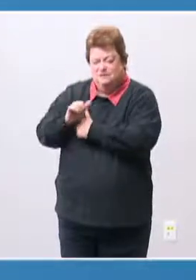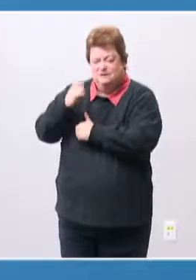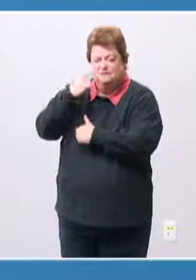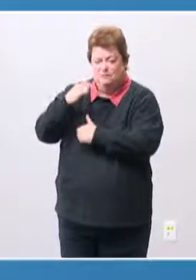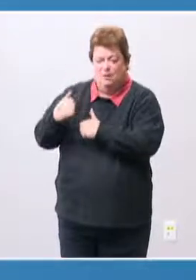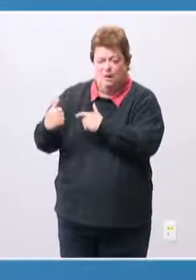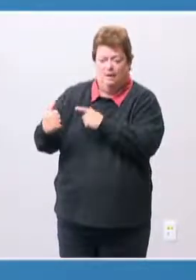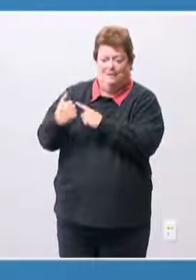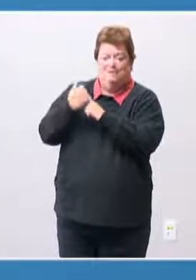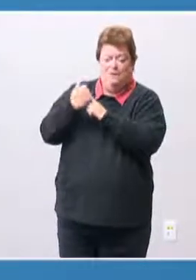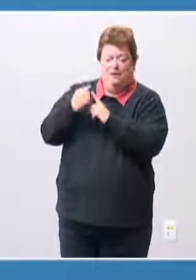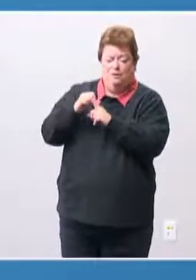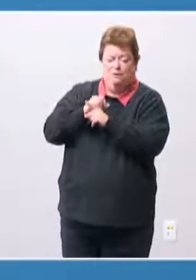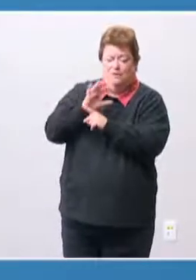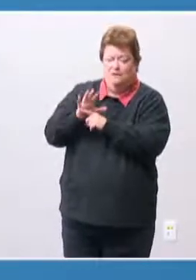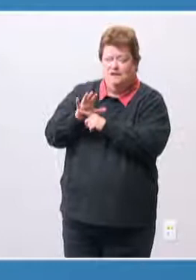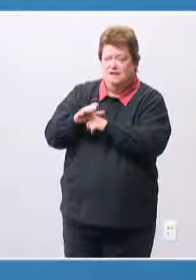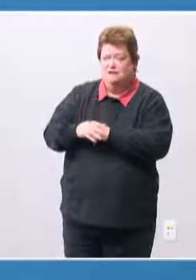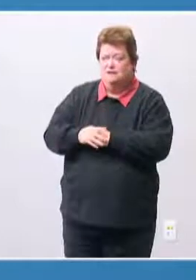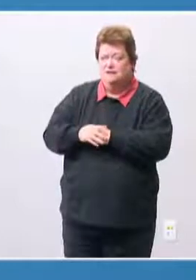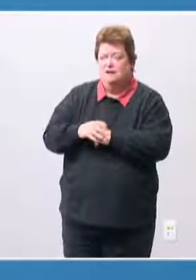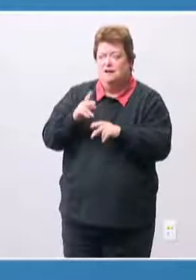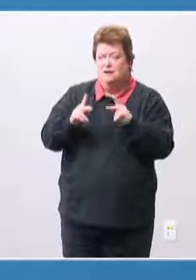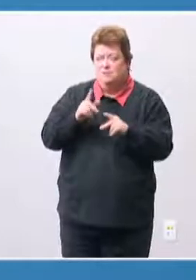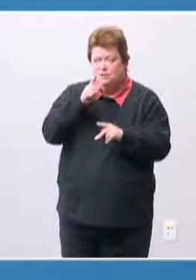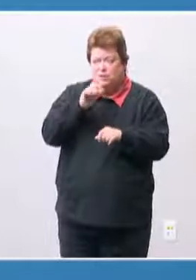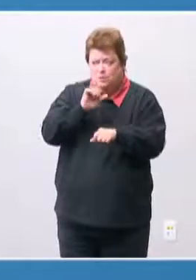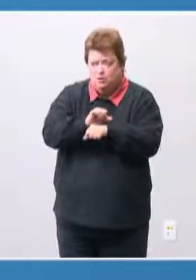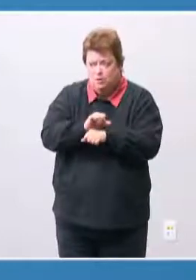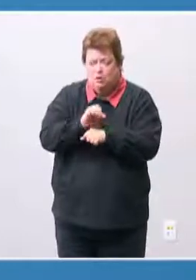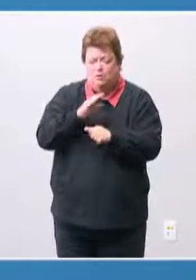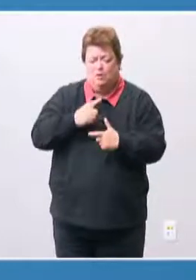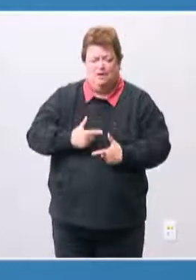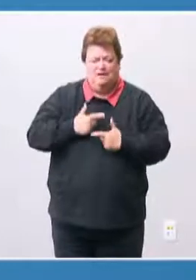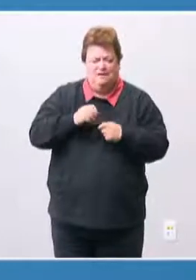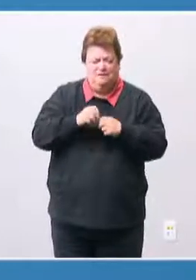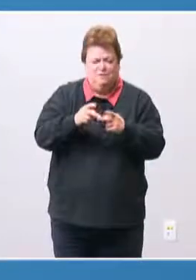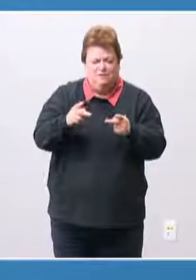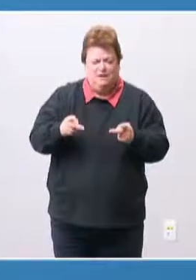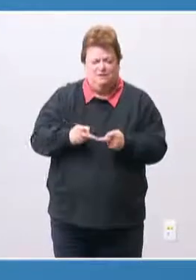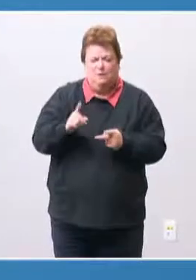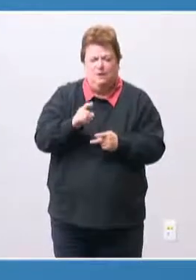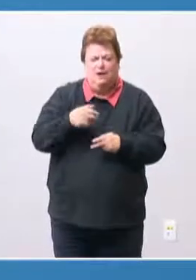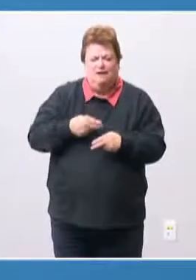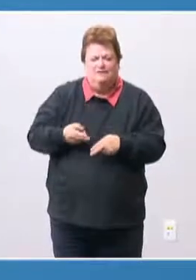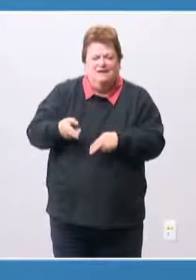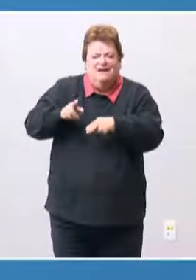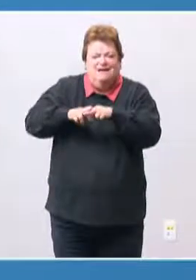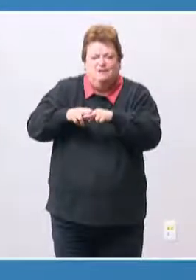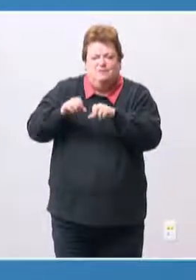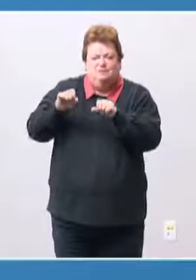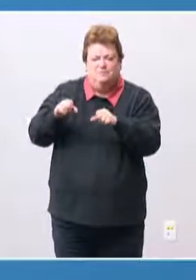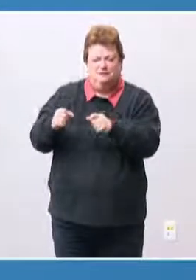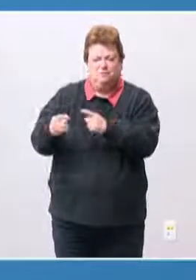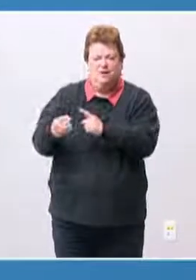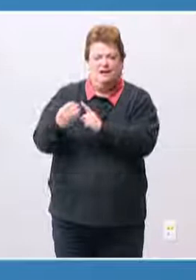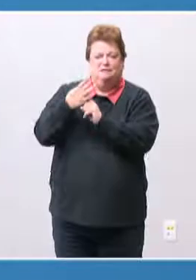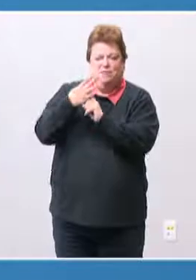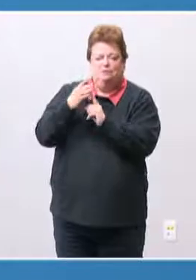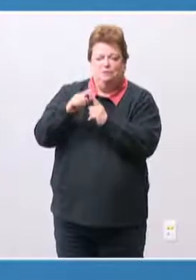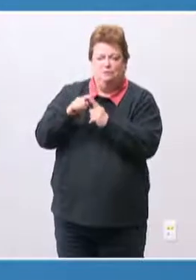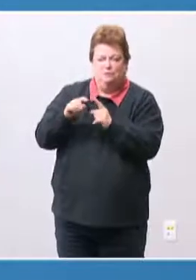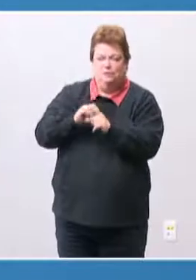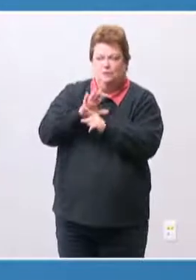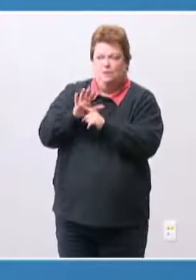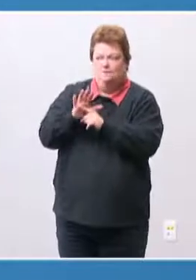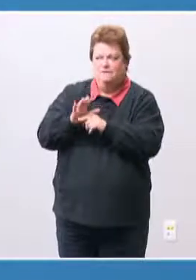from COVID-19, people who work or live in settings where they have increased exposure to